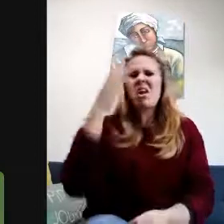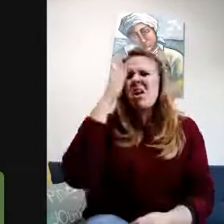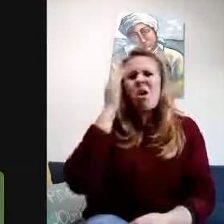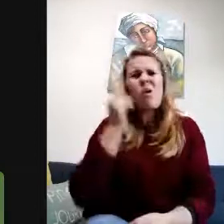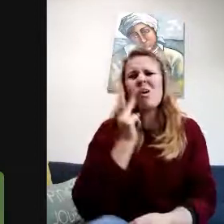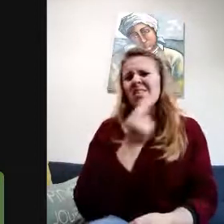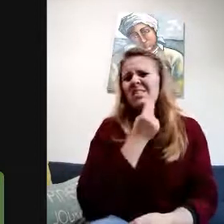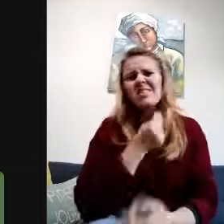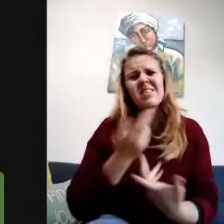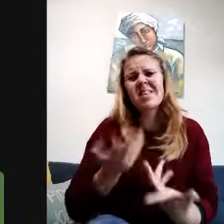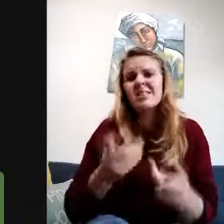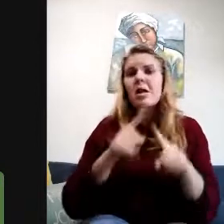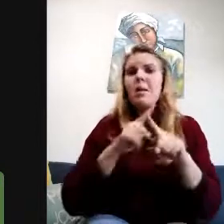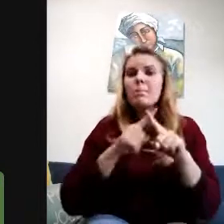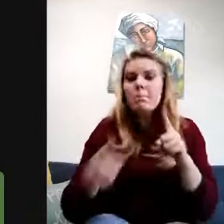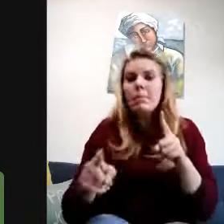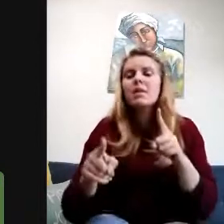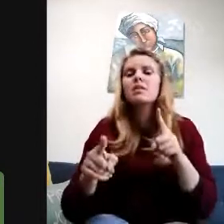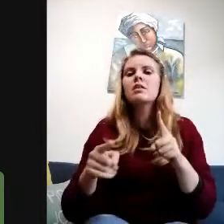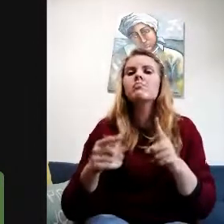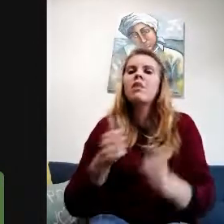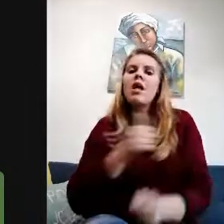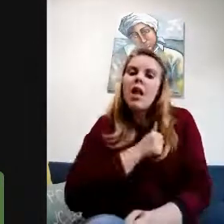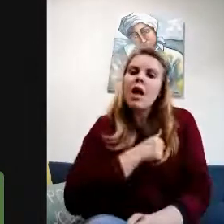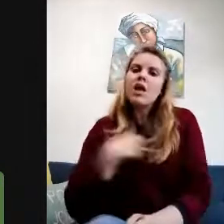some interesting circumstances.